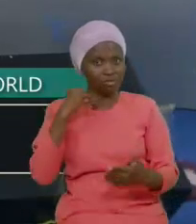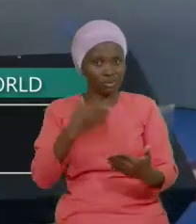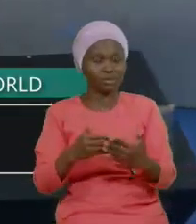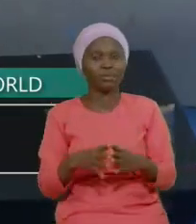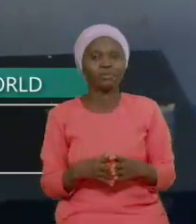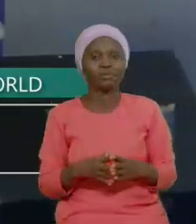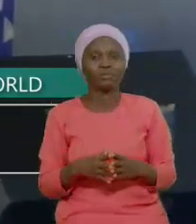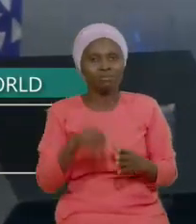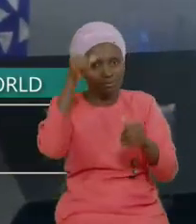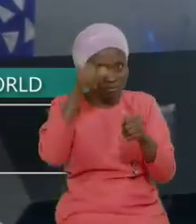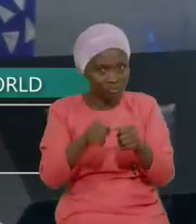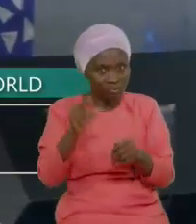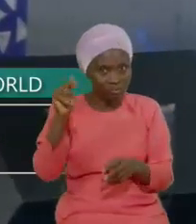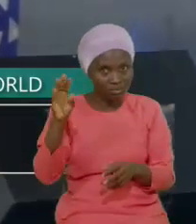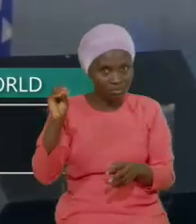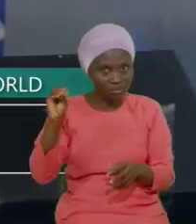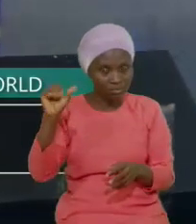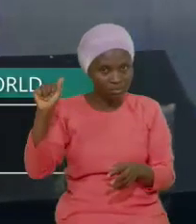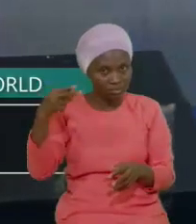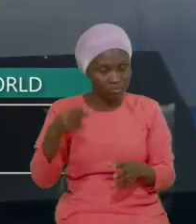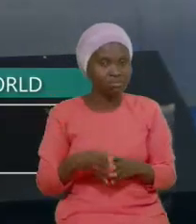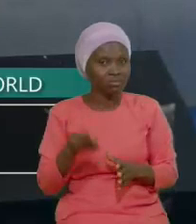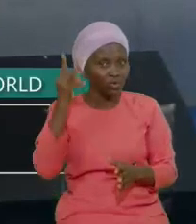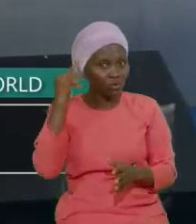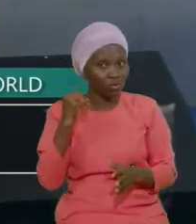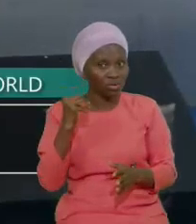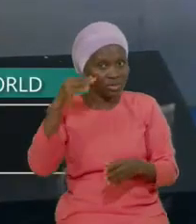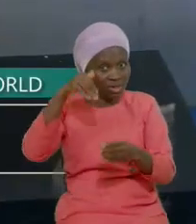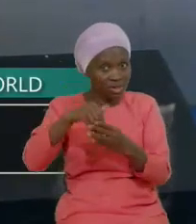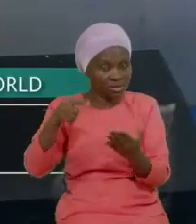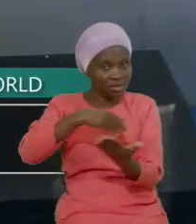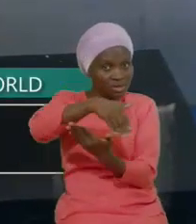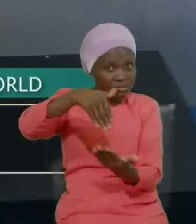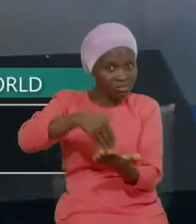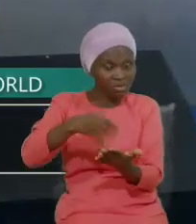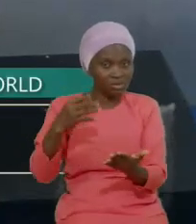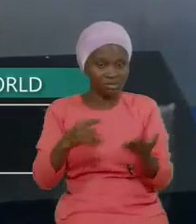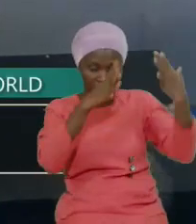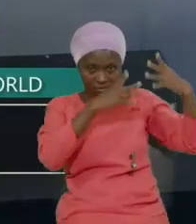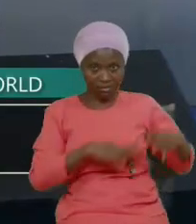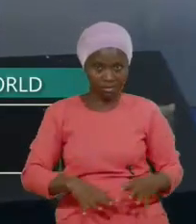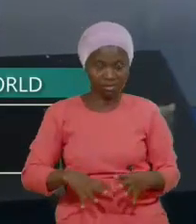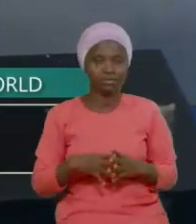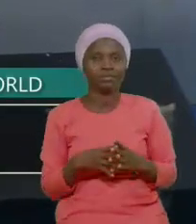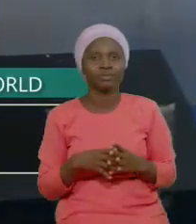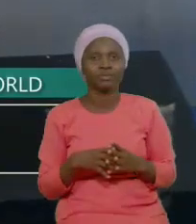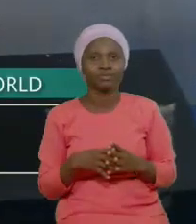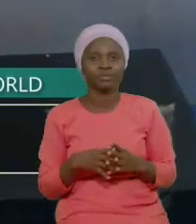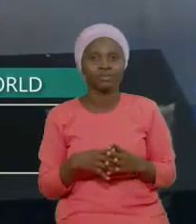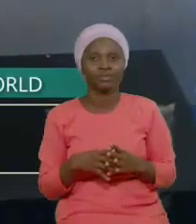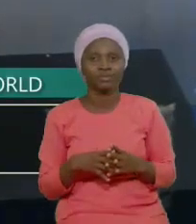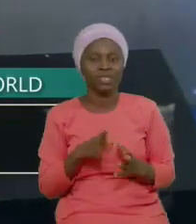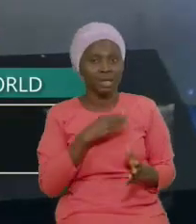You remember Noah? Noah was in the midst of the flood. And